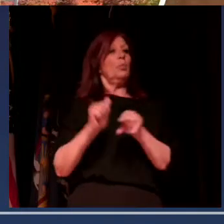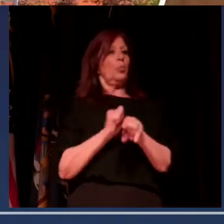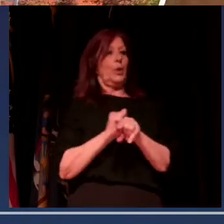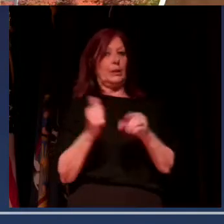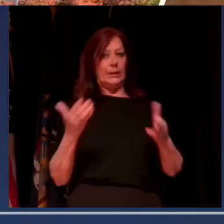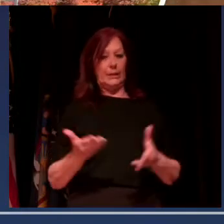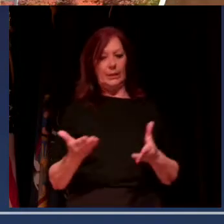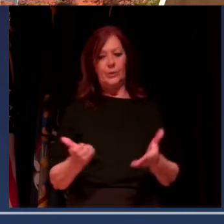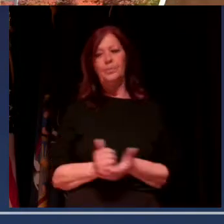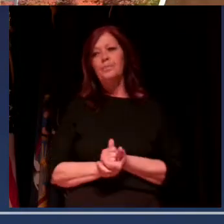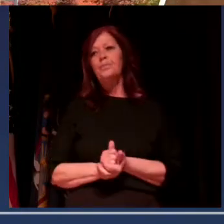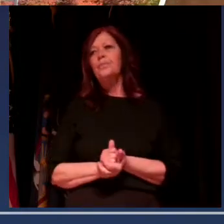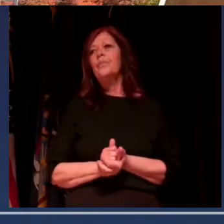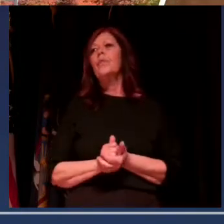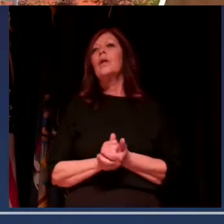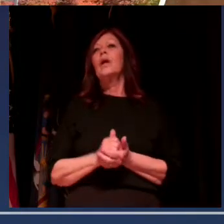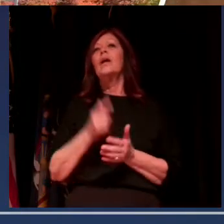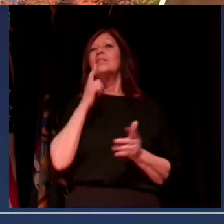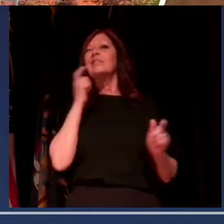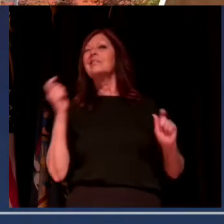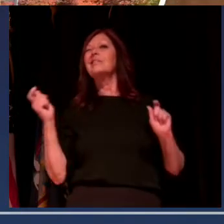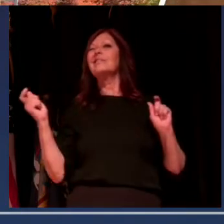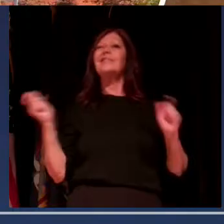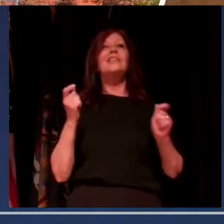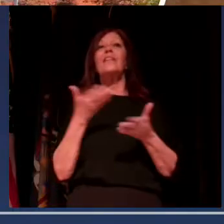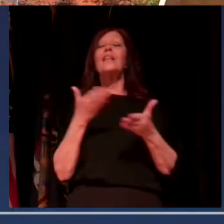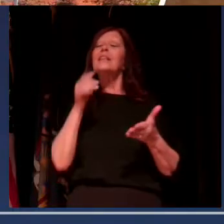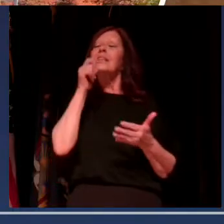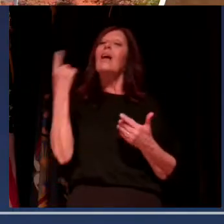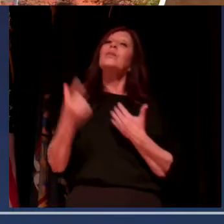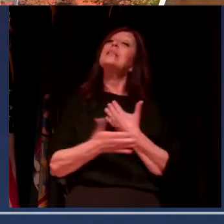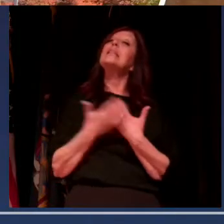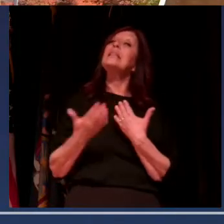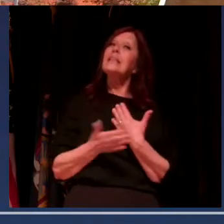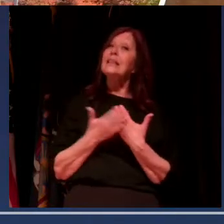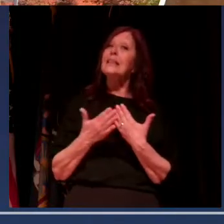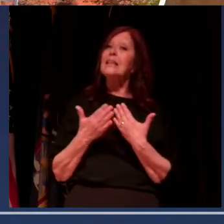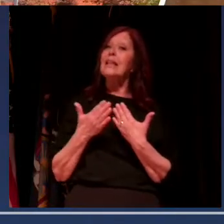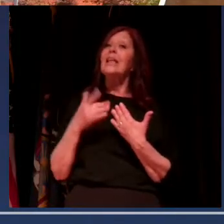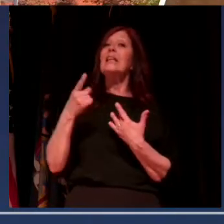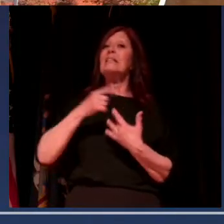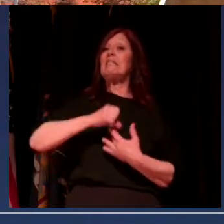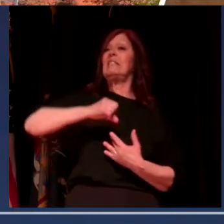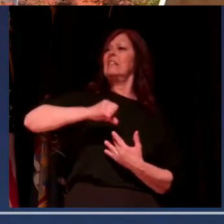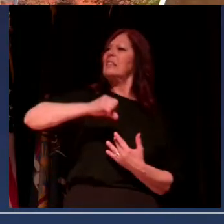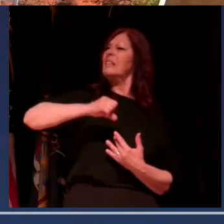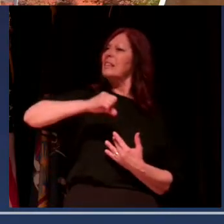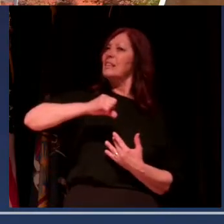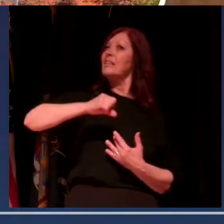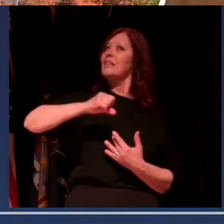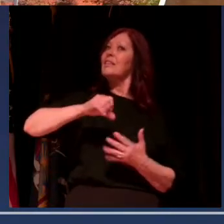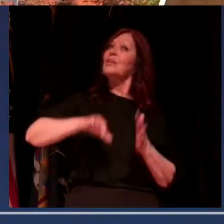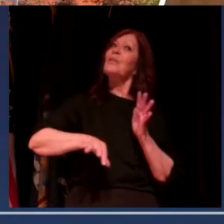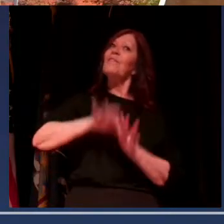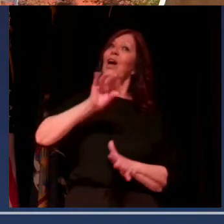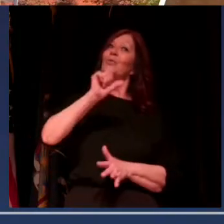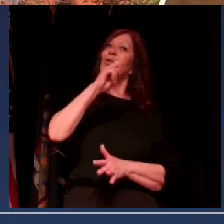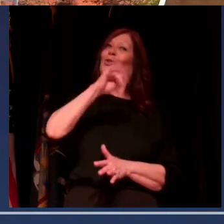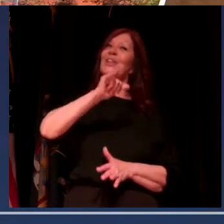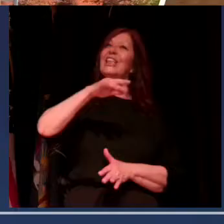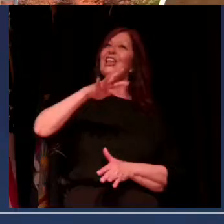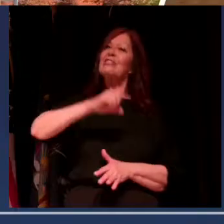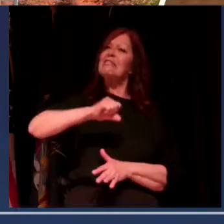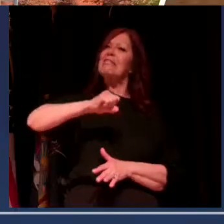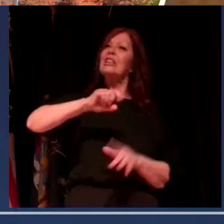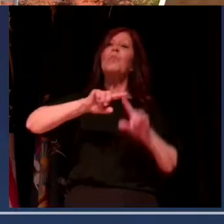County. Shaking up the status quo isn't always easy and often meets with resistance, as we found with SUNY Erie. But